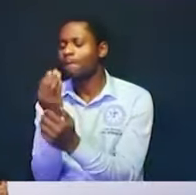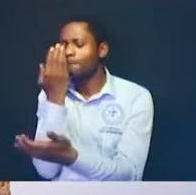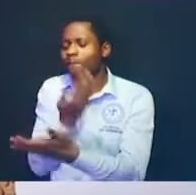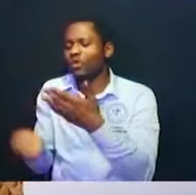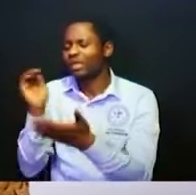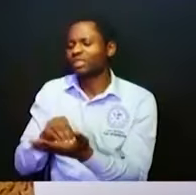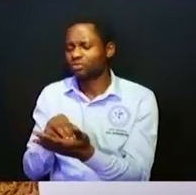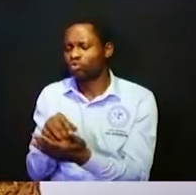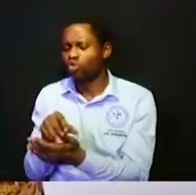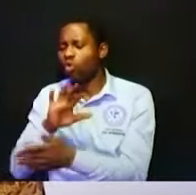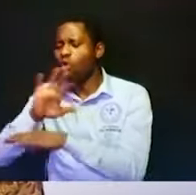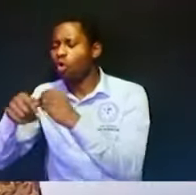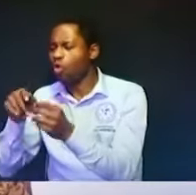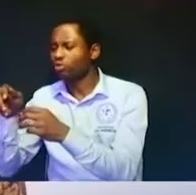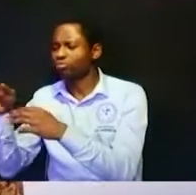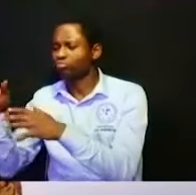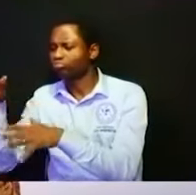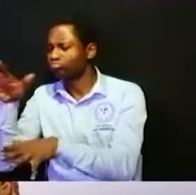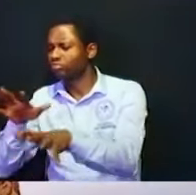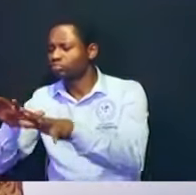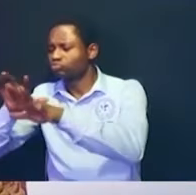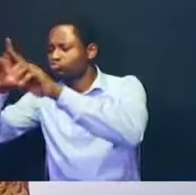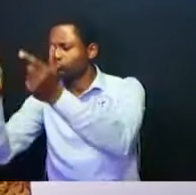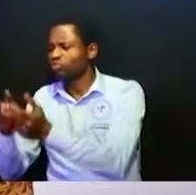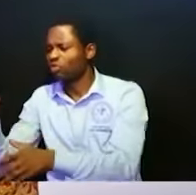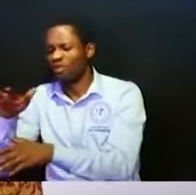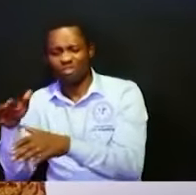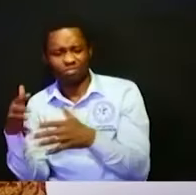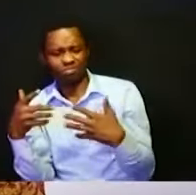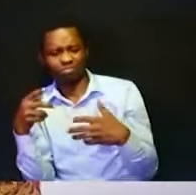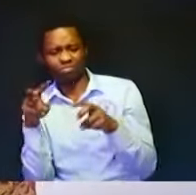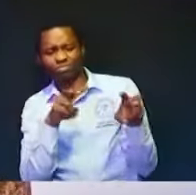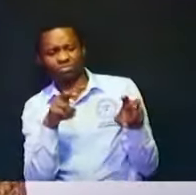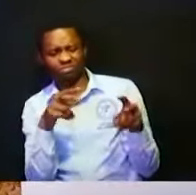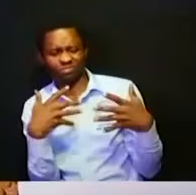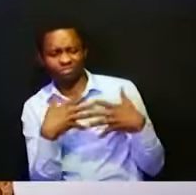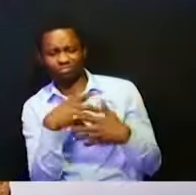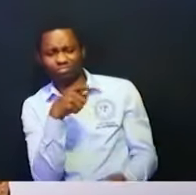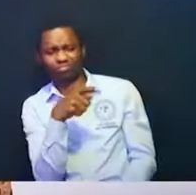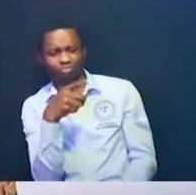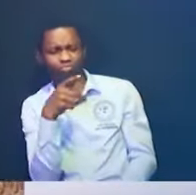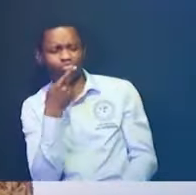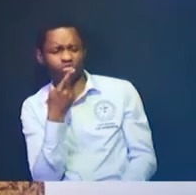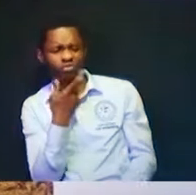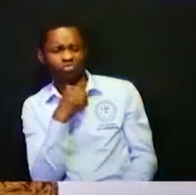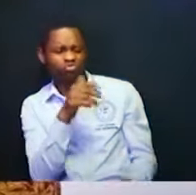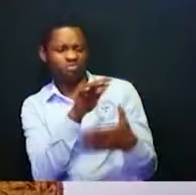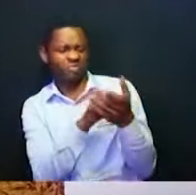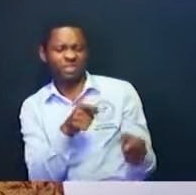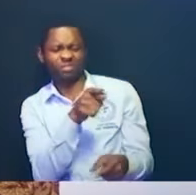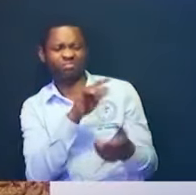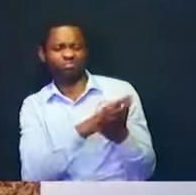Now, small phone numa, a tea and crong, okay, can you feel where you at the in Siakonoa? Now, or can suffer Paul who say, Odru Jerusalem